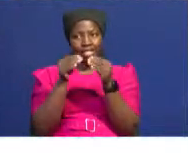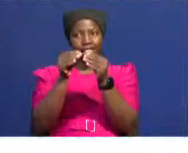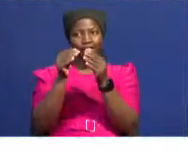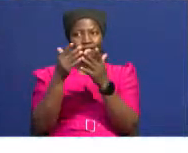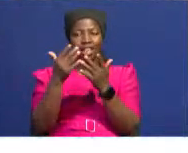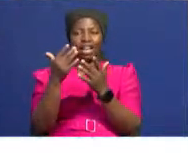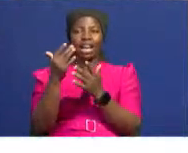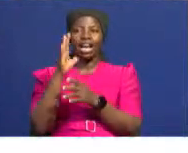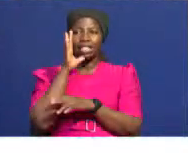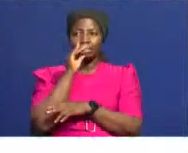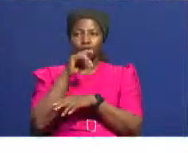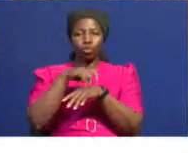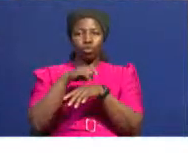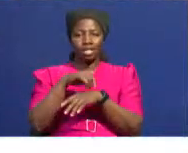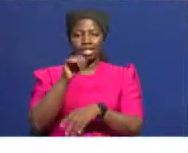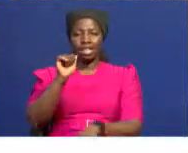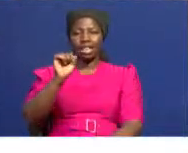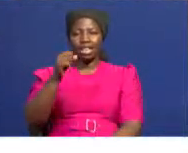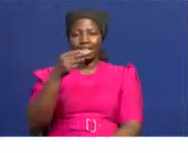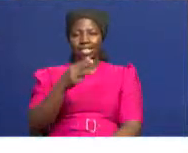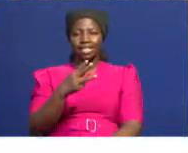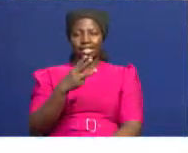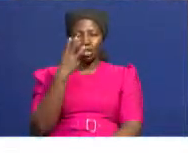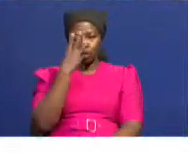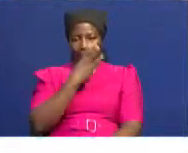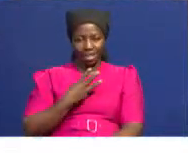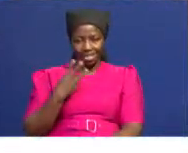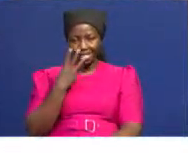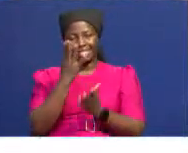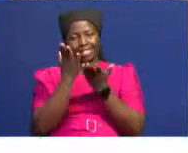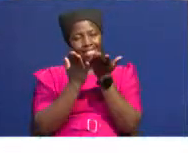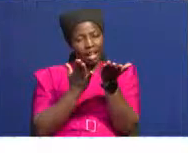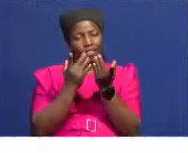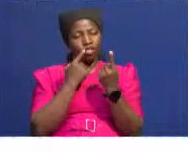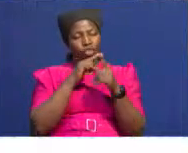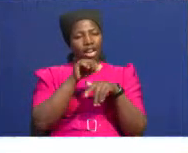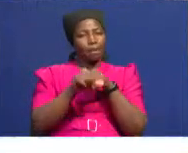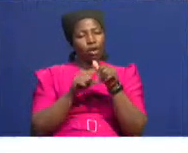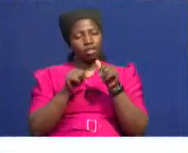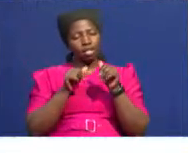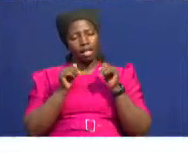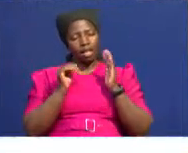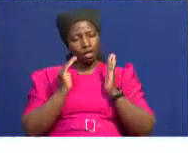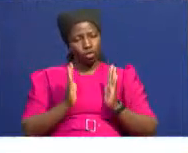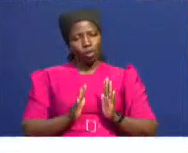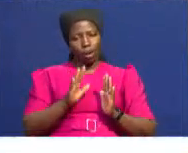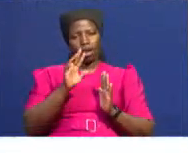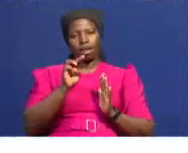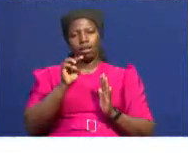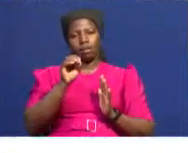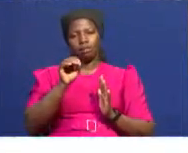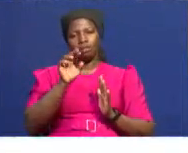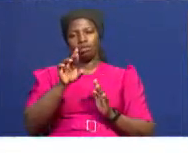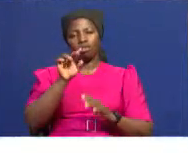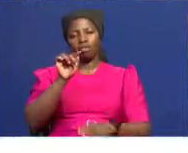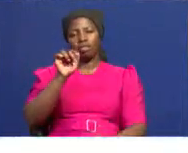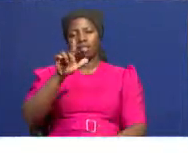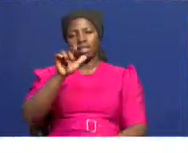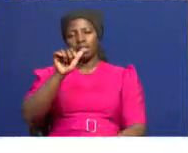service, talking about the human mortality,